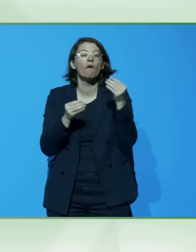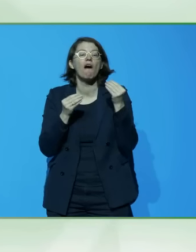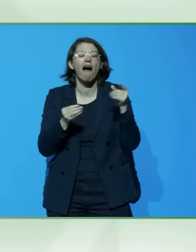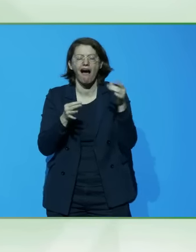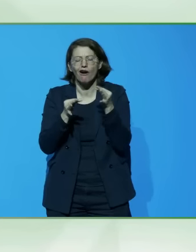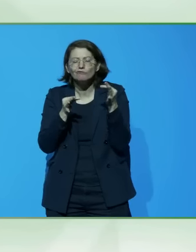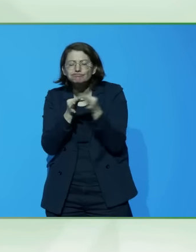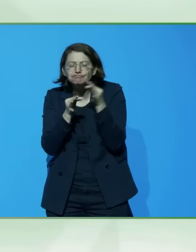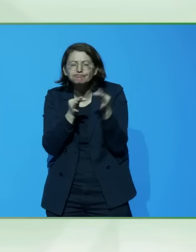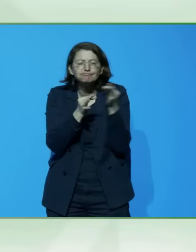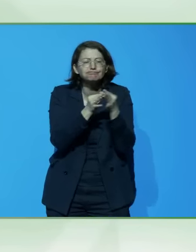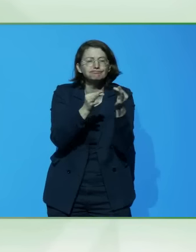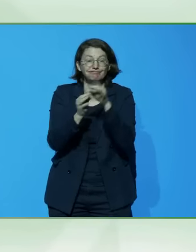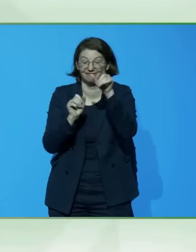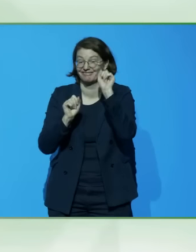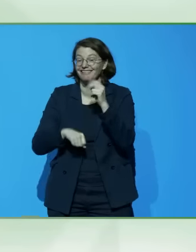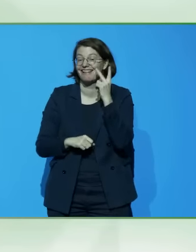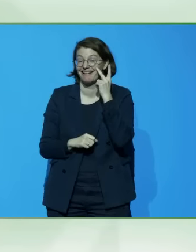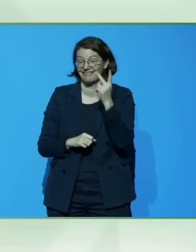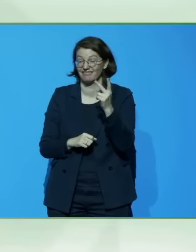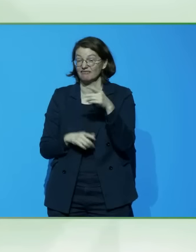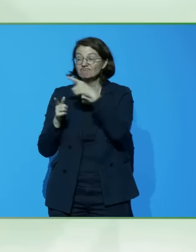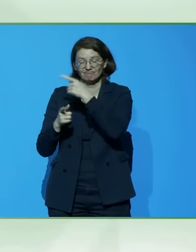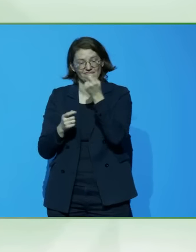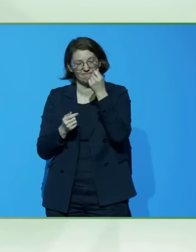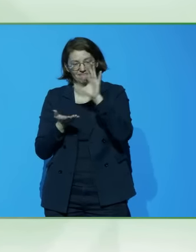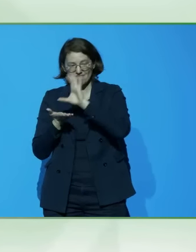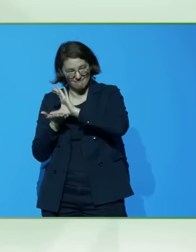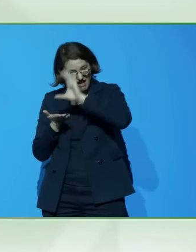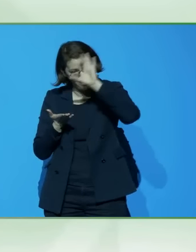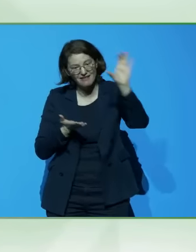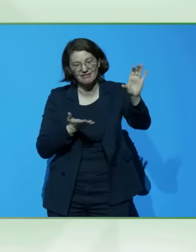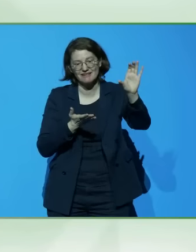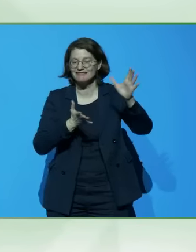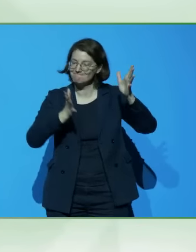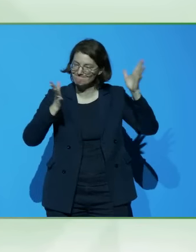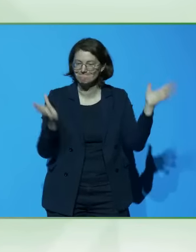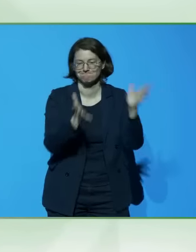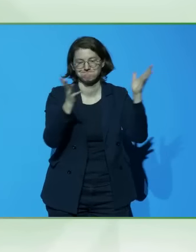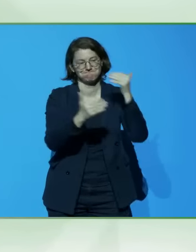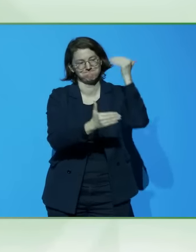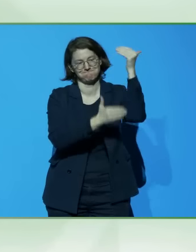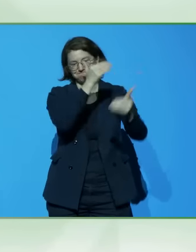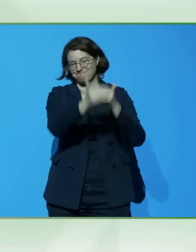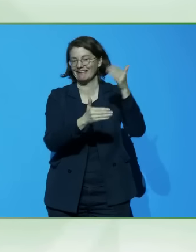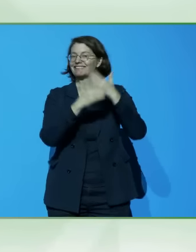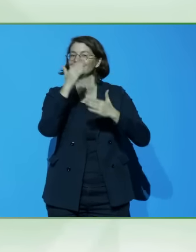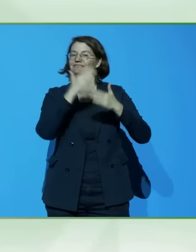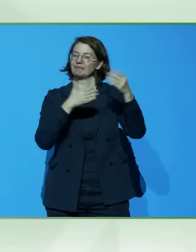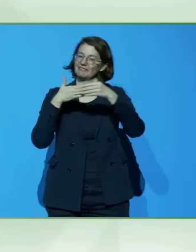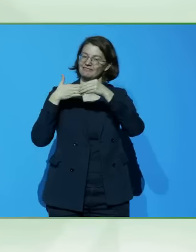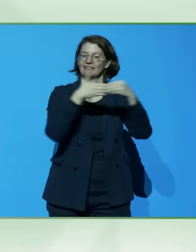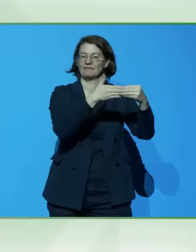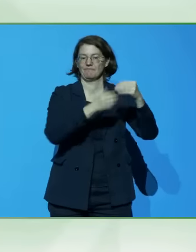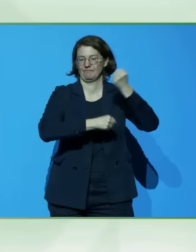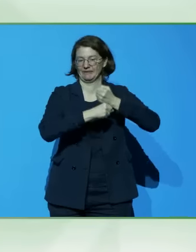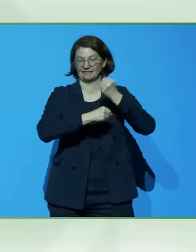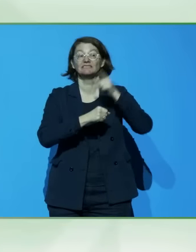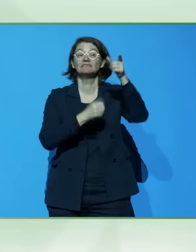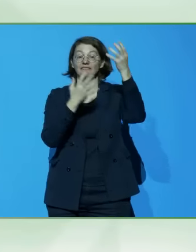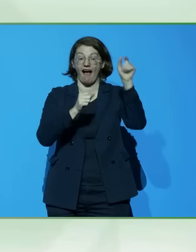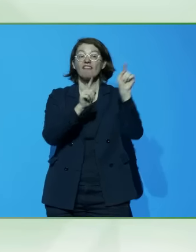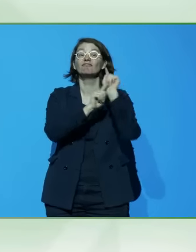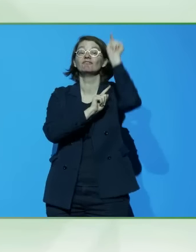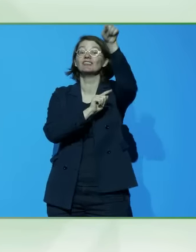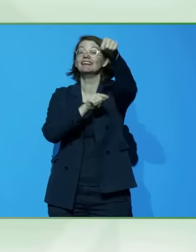to disability-led businesses. So please go out, see the Multiply stand, and thank our volunteers who won't have all the answers, but always the